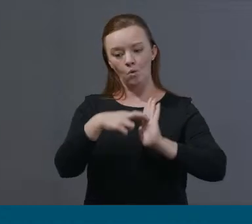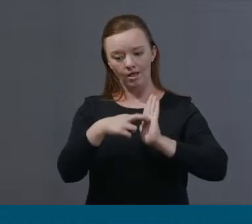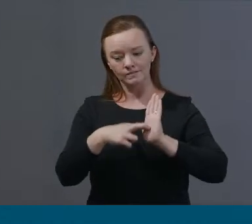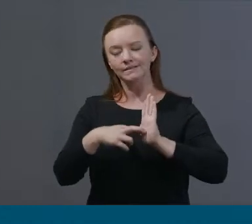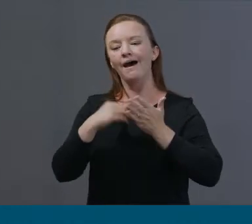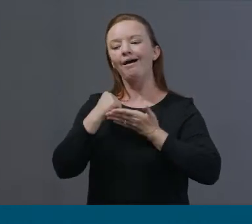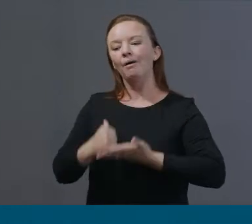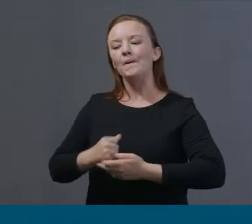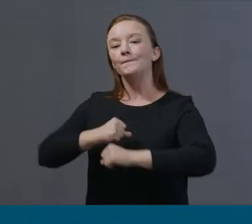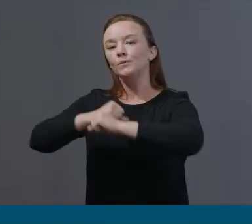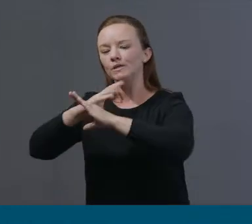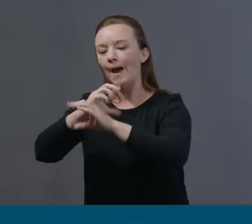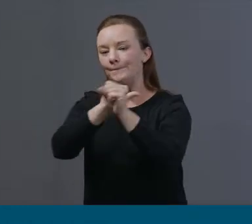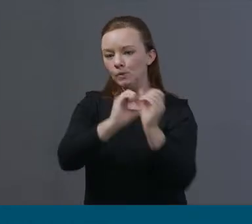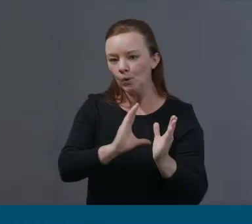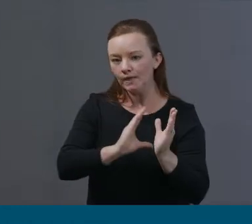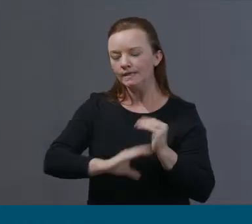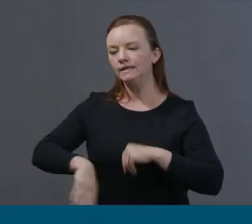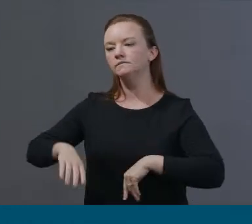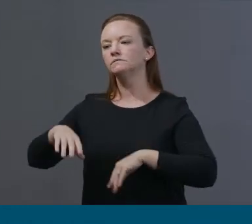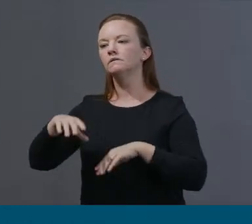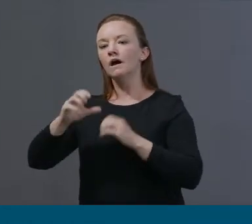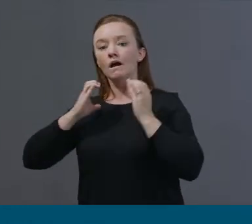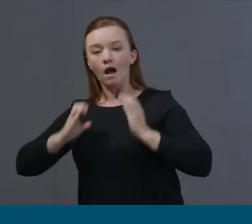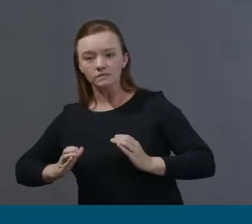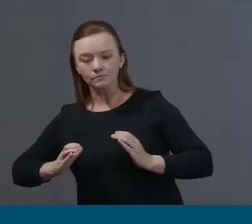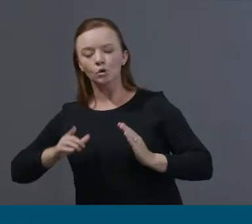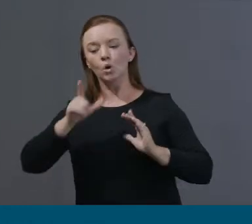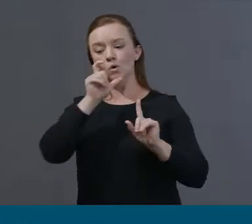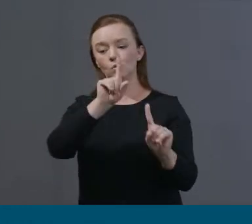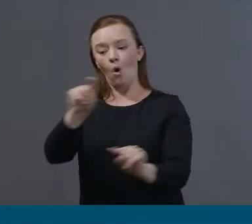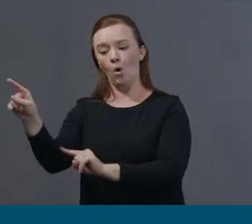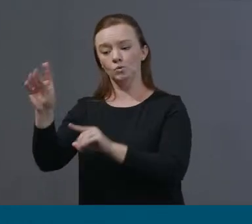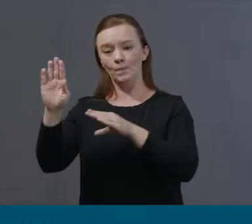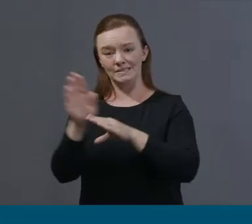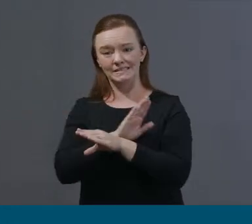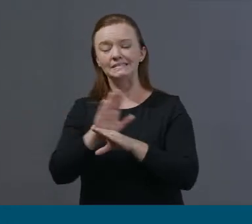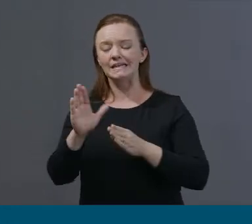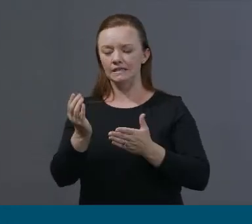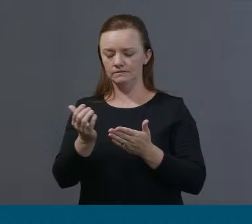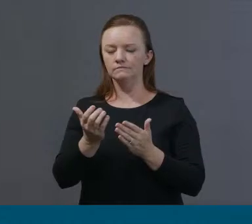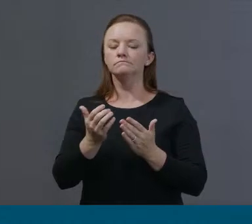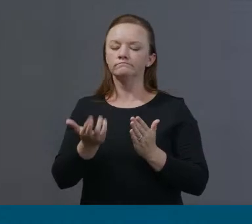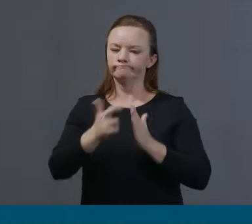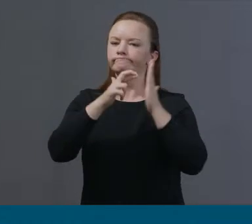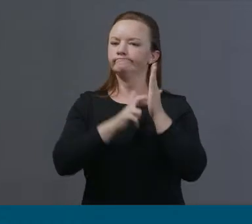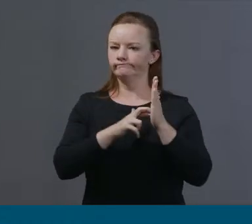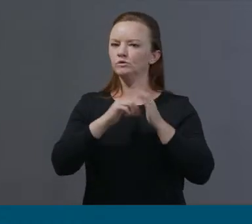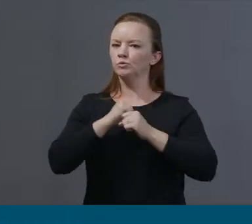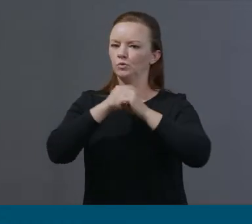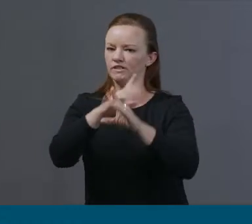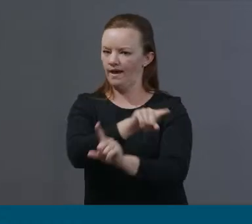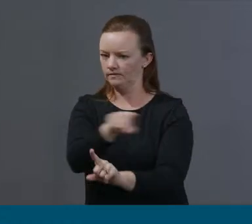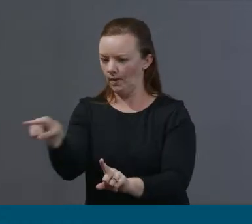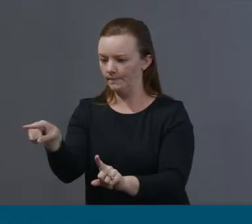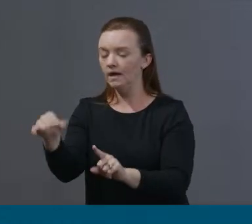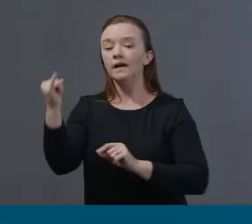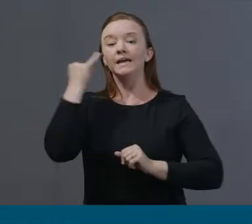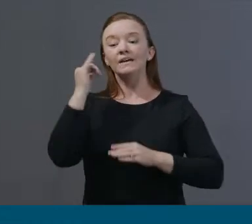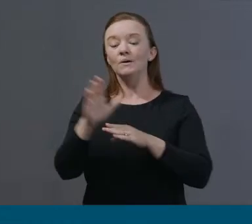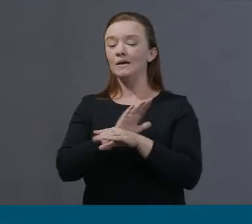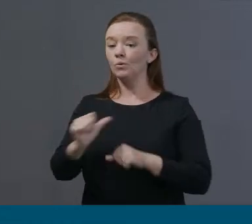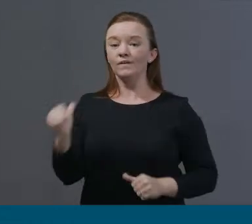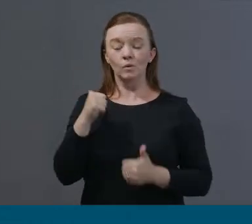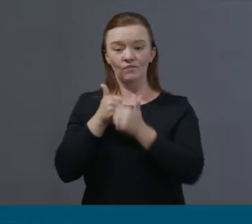these establishments. And if they don't, there will be enforcement, and they will be held